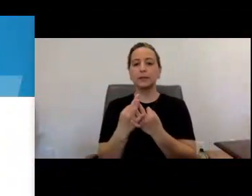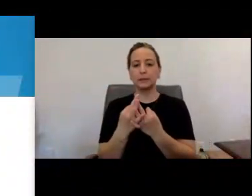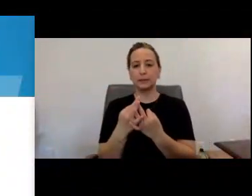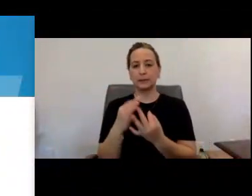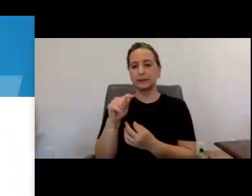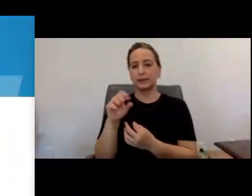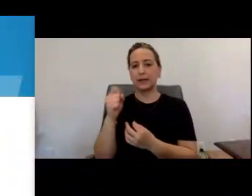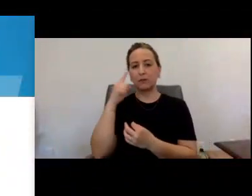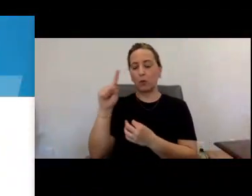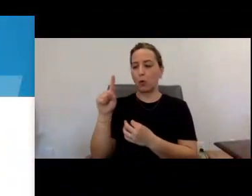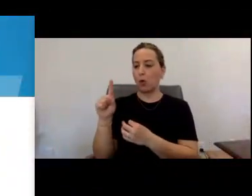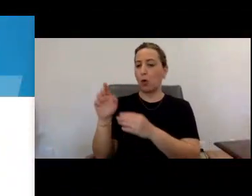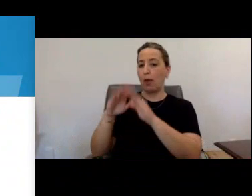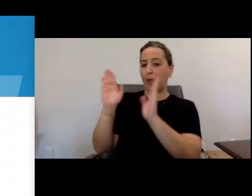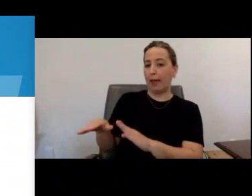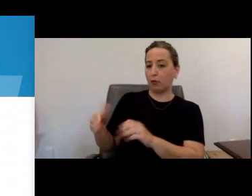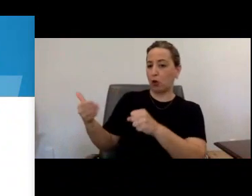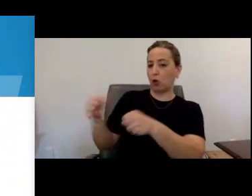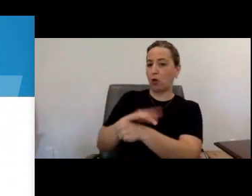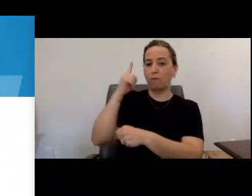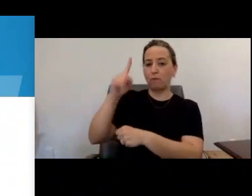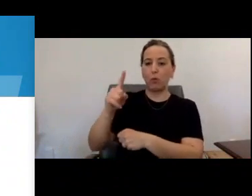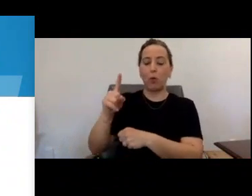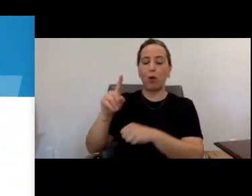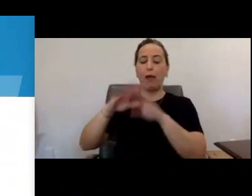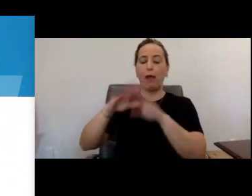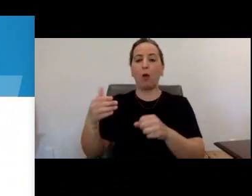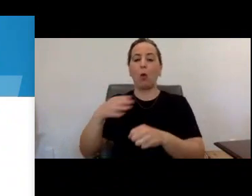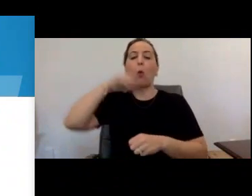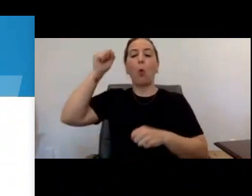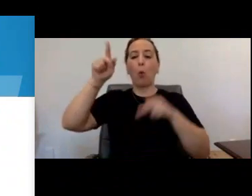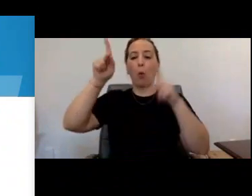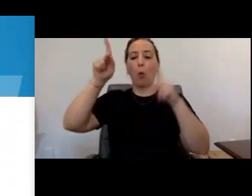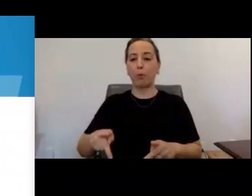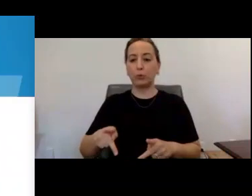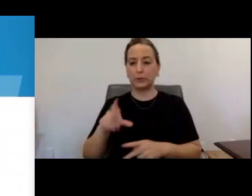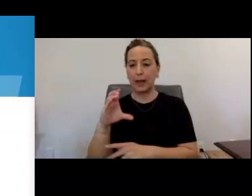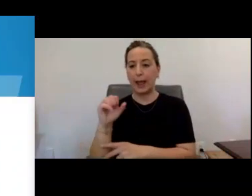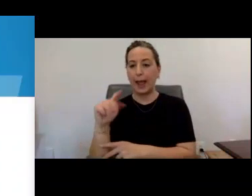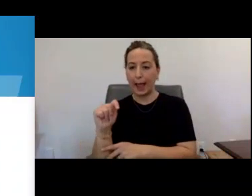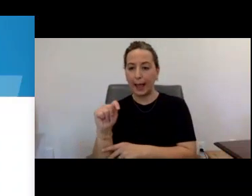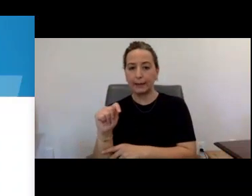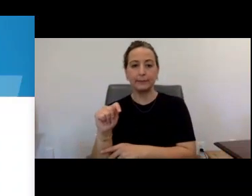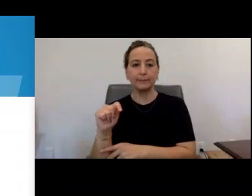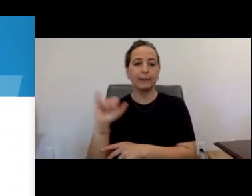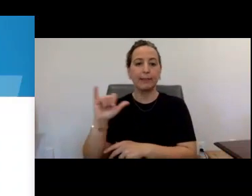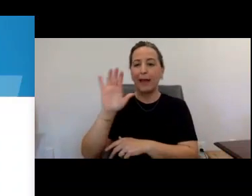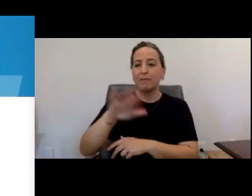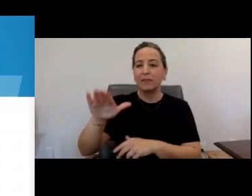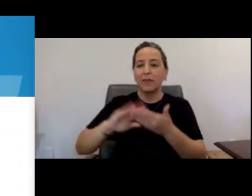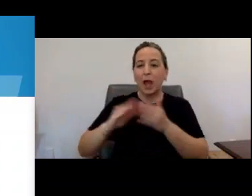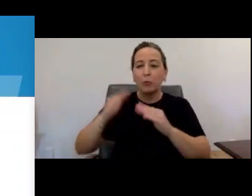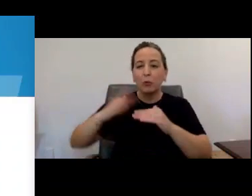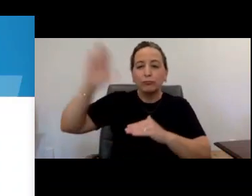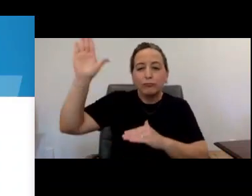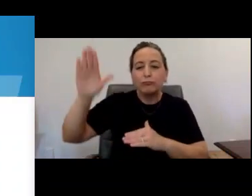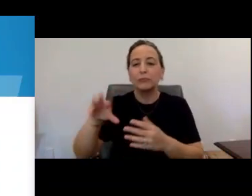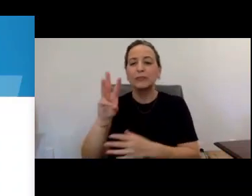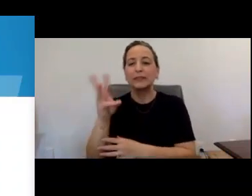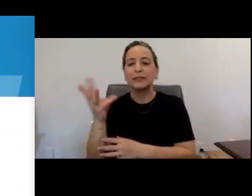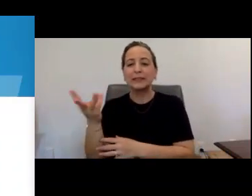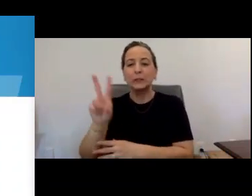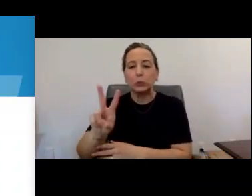that's covered by the Housing for Older Persons Act. So you might be familiar with 55 and over communities or 62 and older